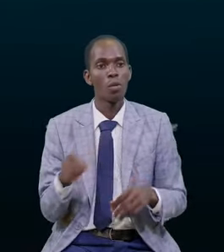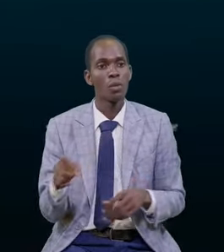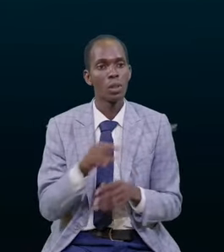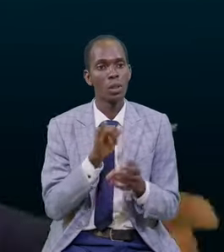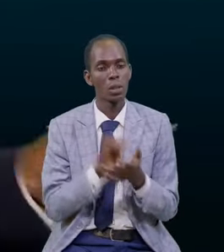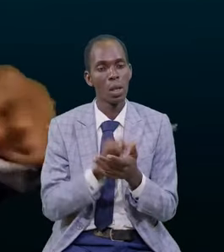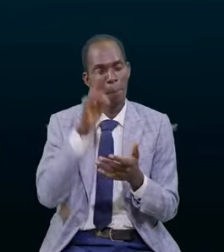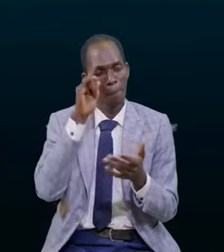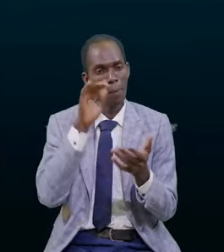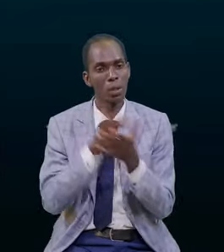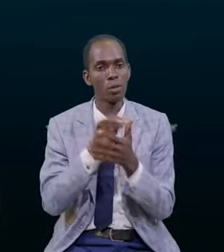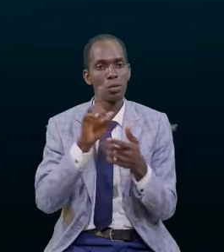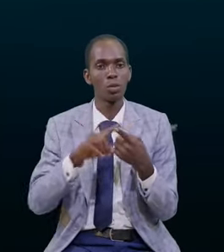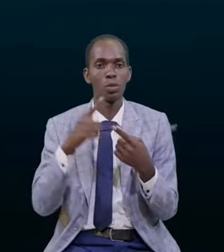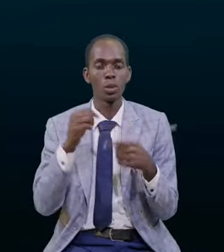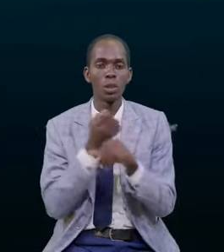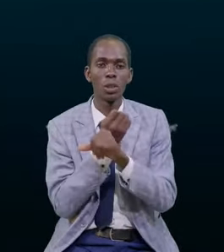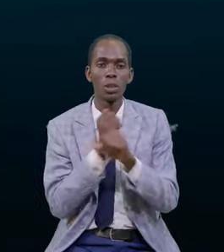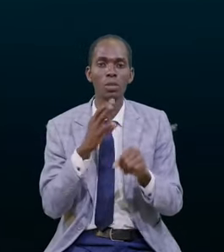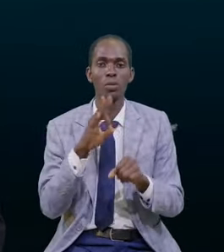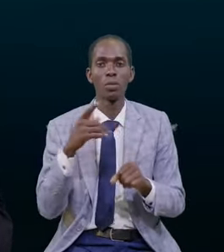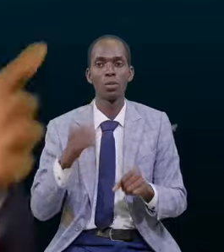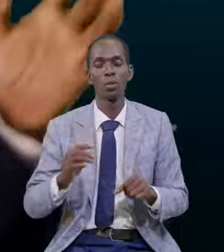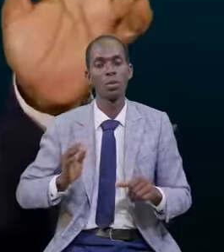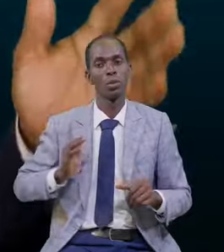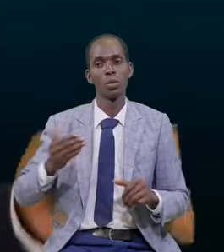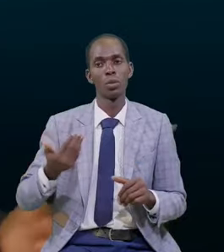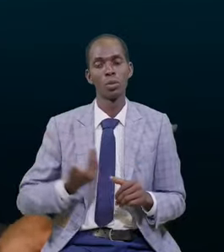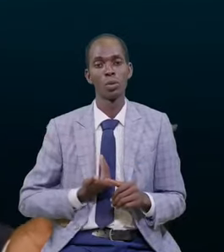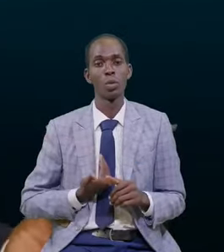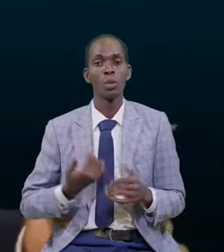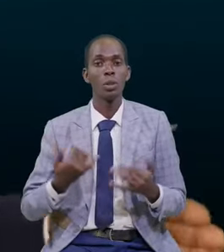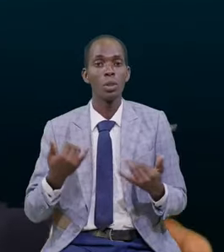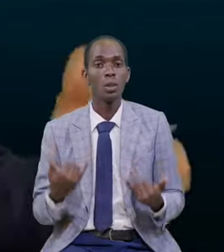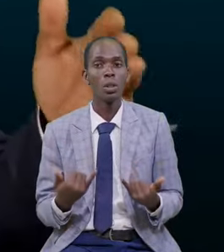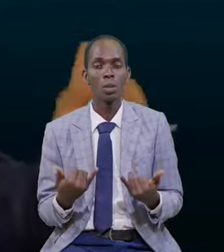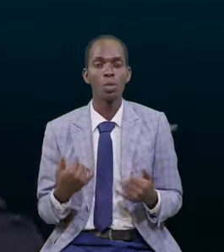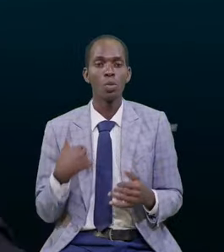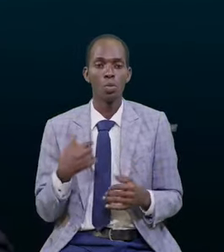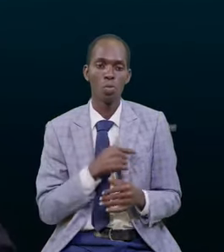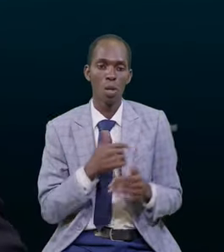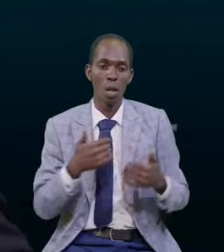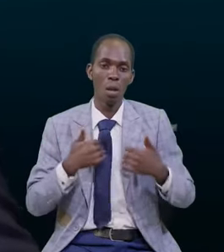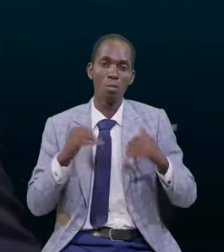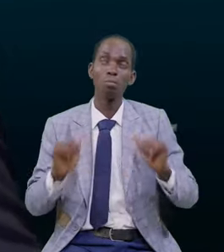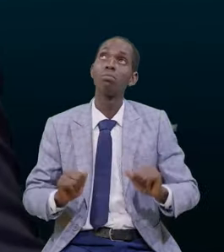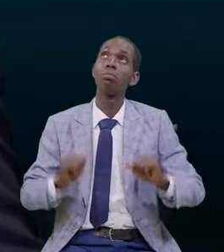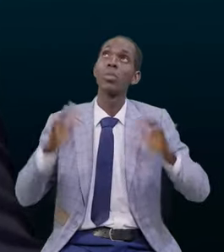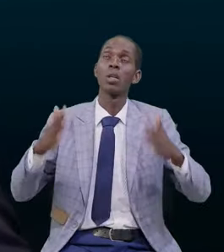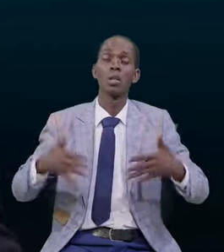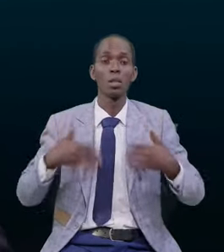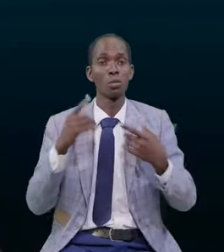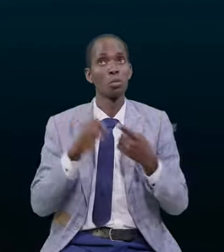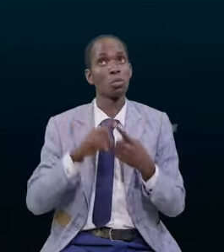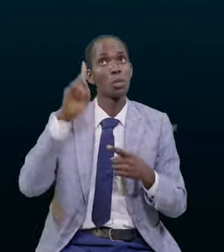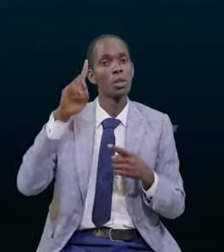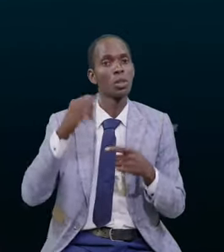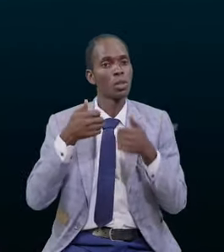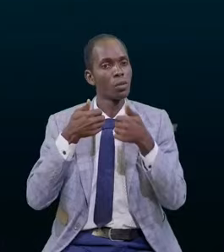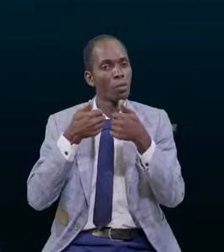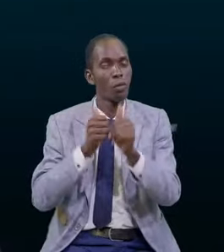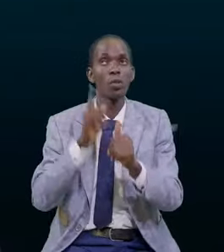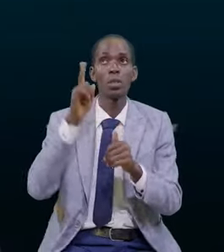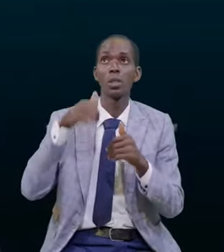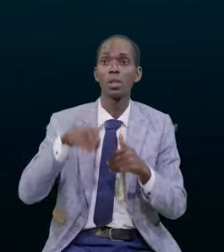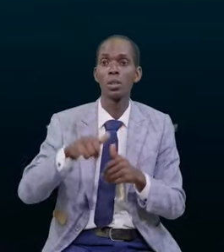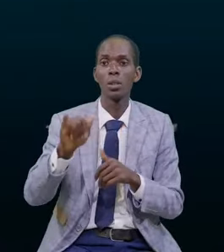Soul we have a present aspect of our Salvation we've given our lives to the Lord and we are still following him but there's a final aspect of